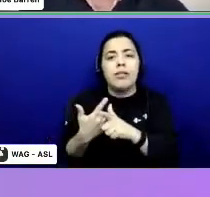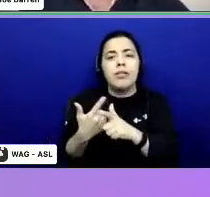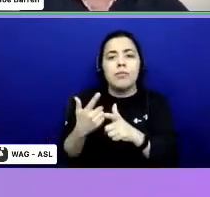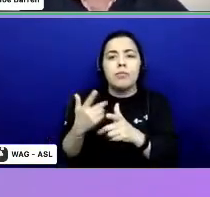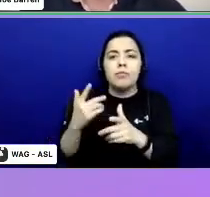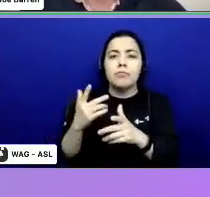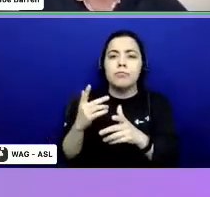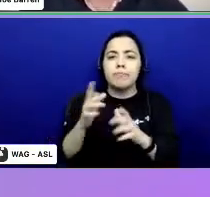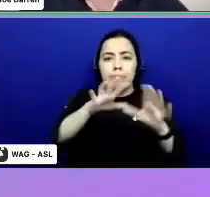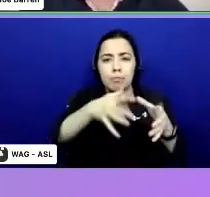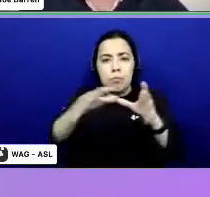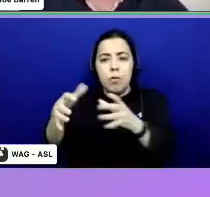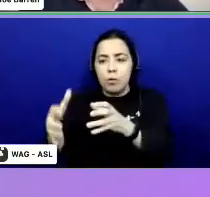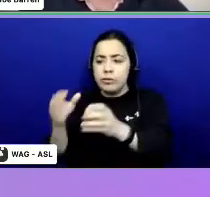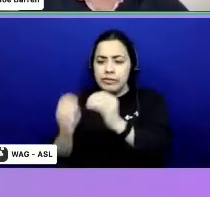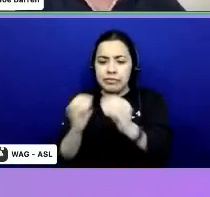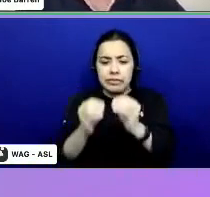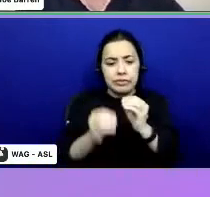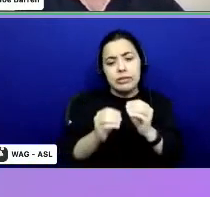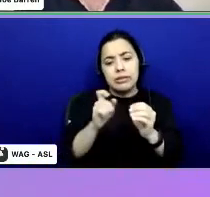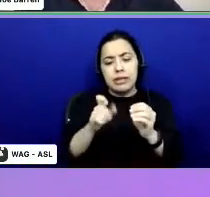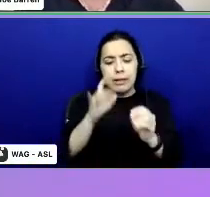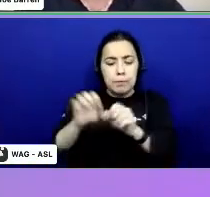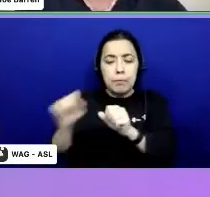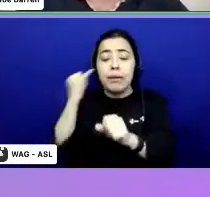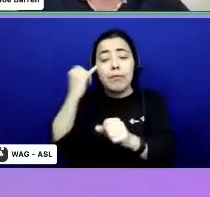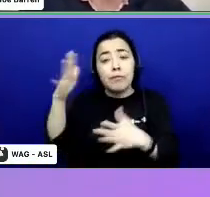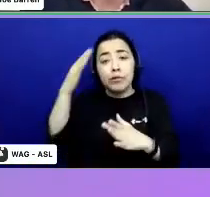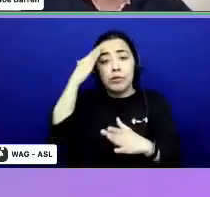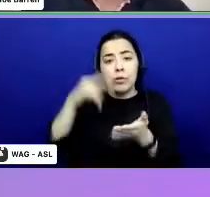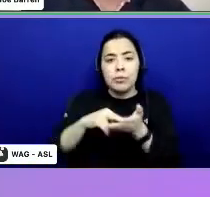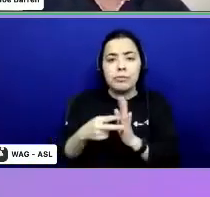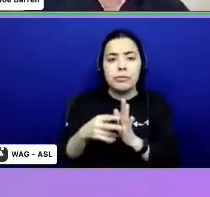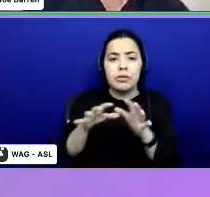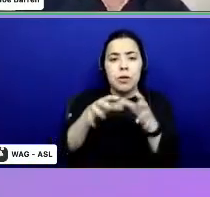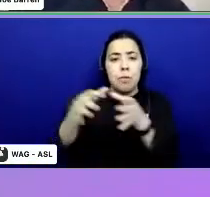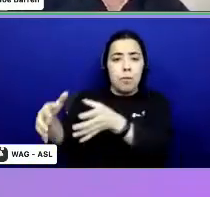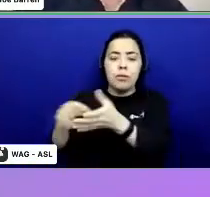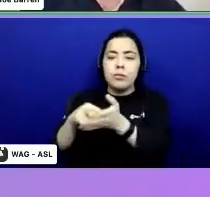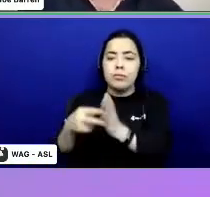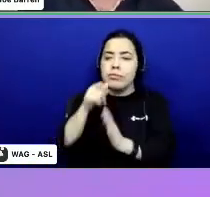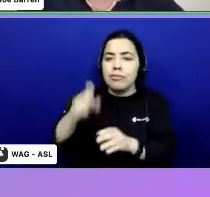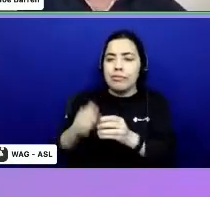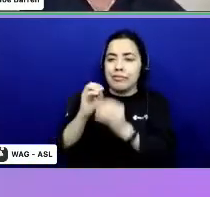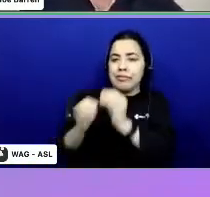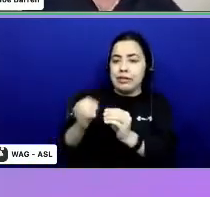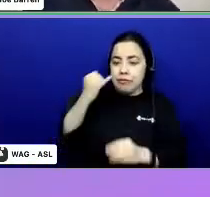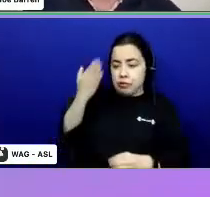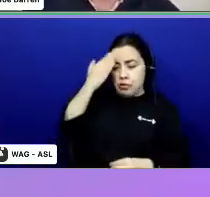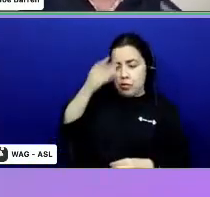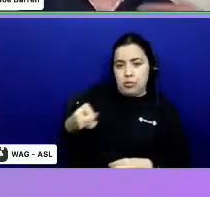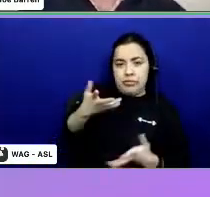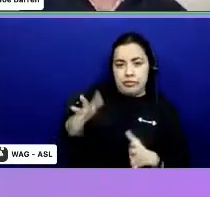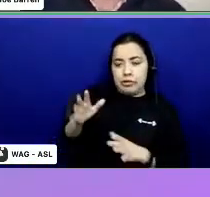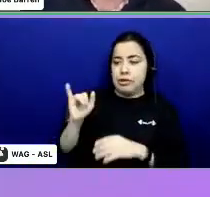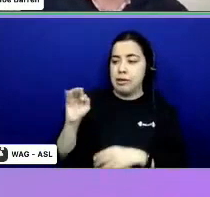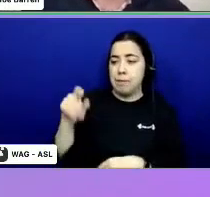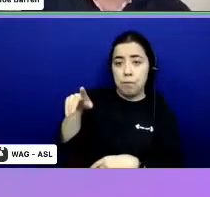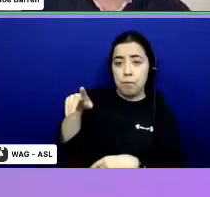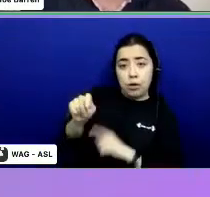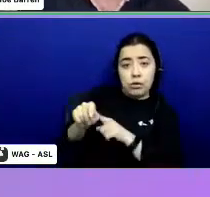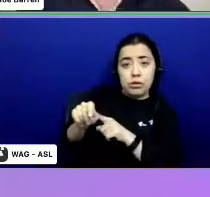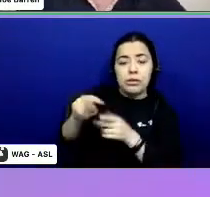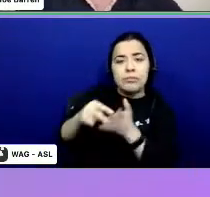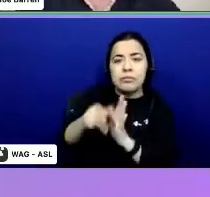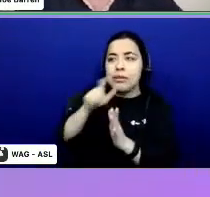match their appearance. So if we know what a component is, it doesn't need to be fixed to test. If we know that a component is an input, it doesn't need to be